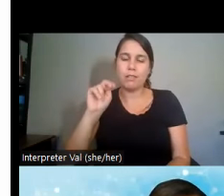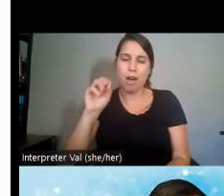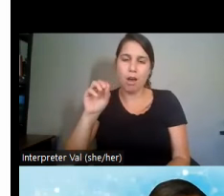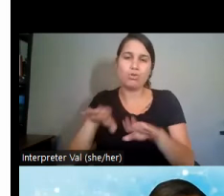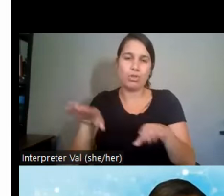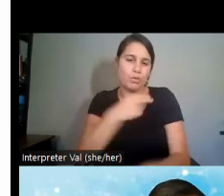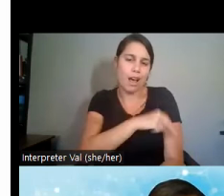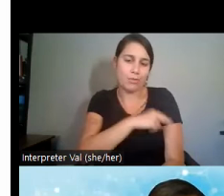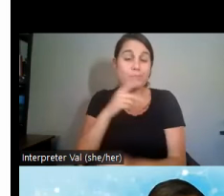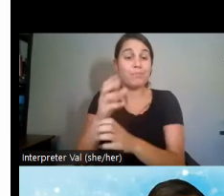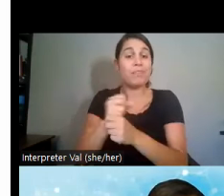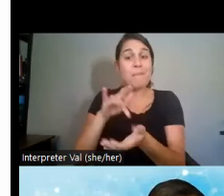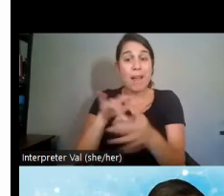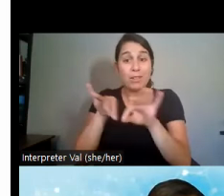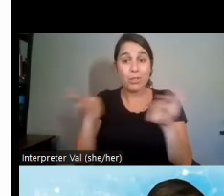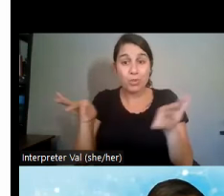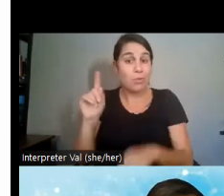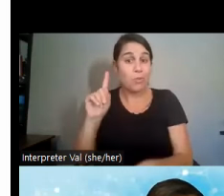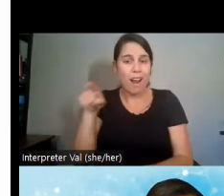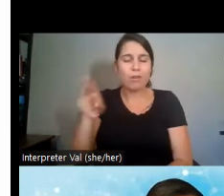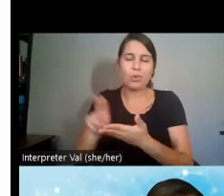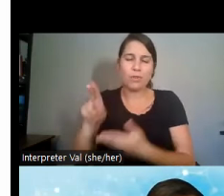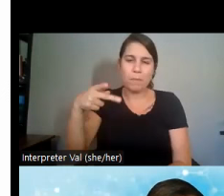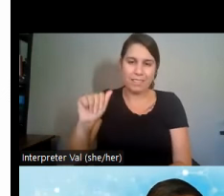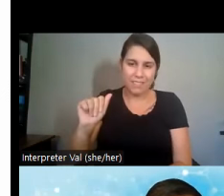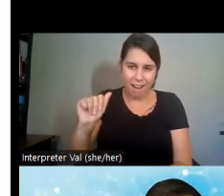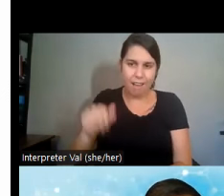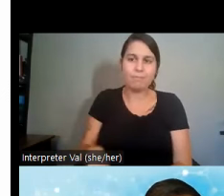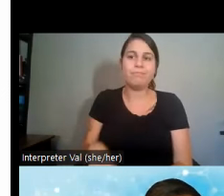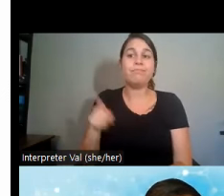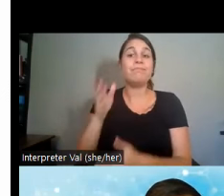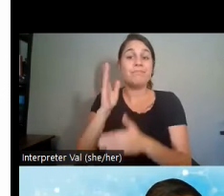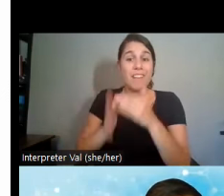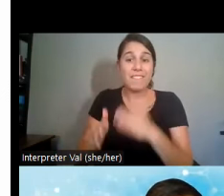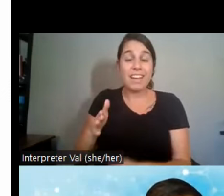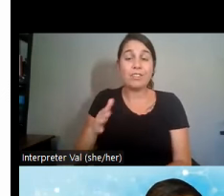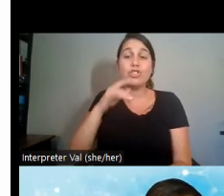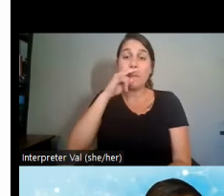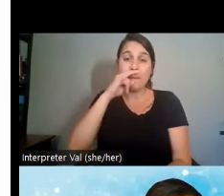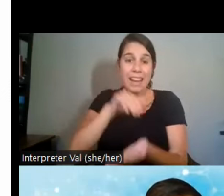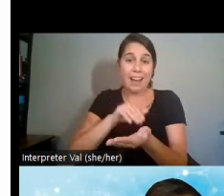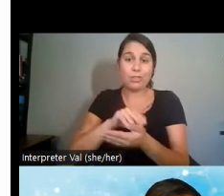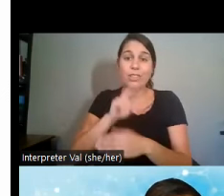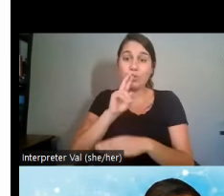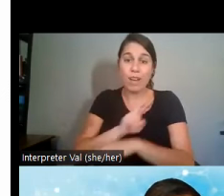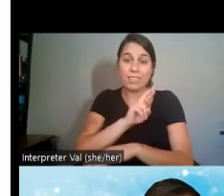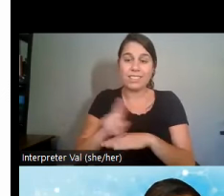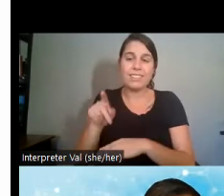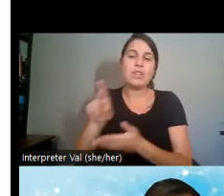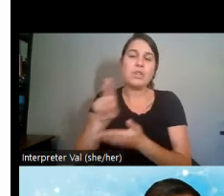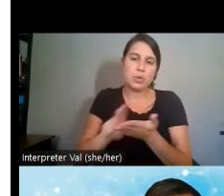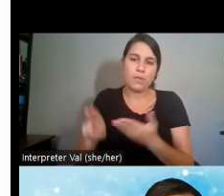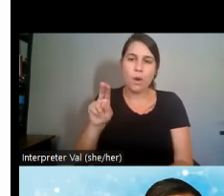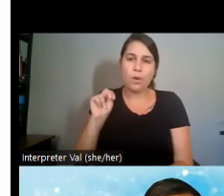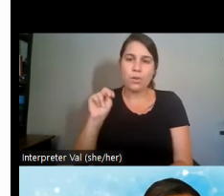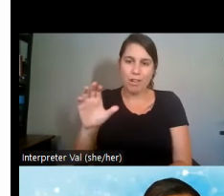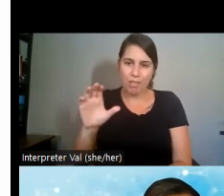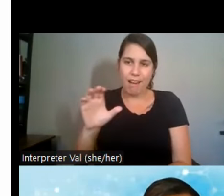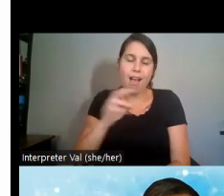his medical degree at the University of Pennsylvania and completed his pediatrics residency at the University of North